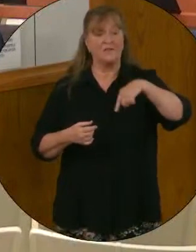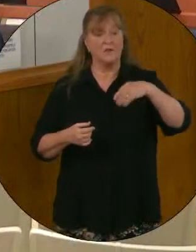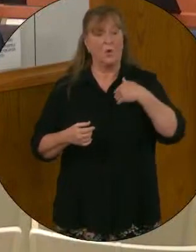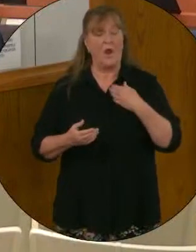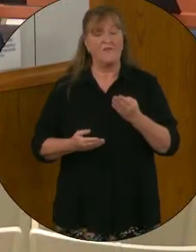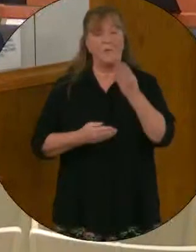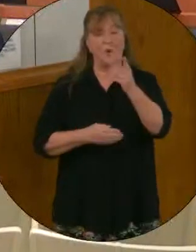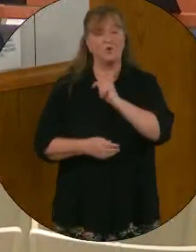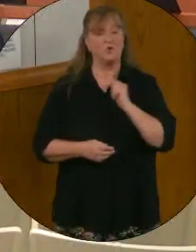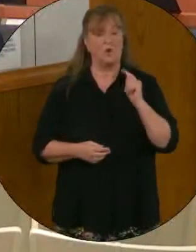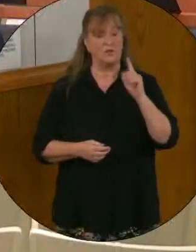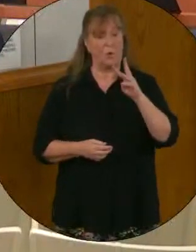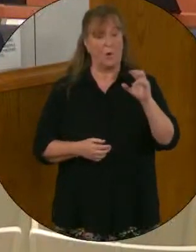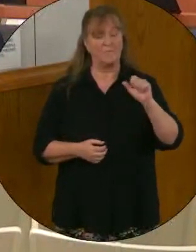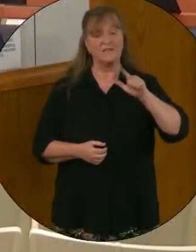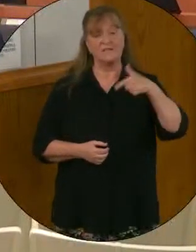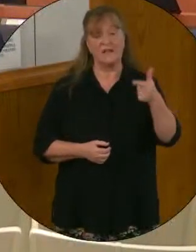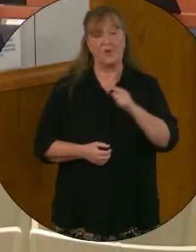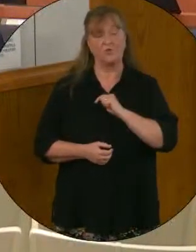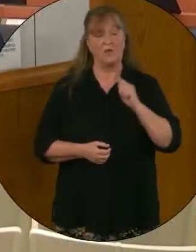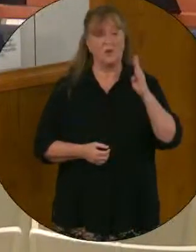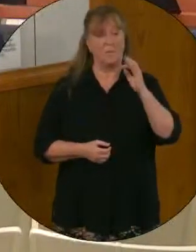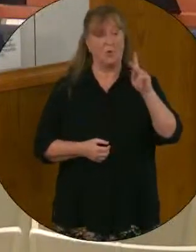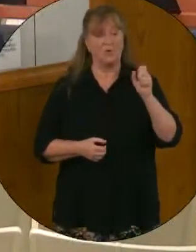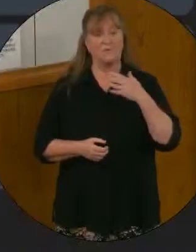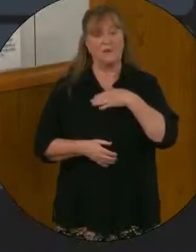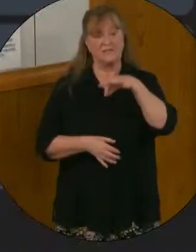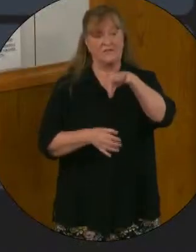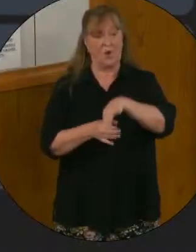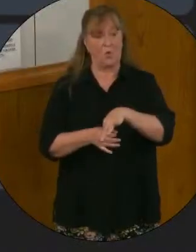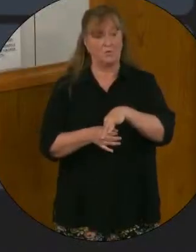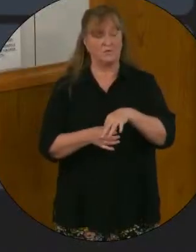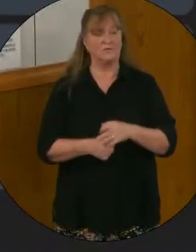motion by Trustee Williams, a second by Trustee Brooks. Please cast your vote.